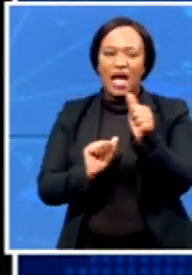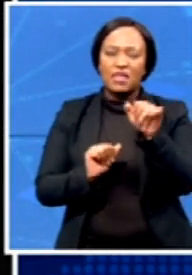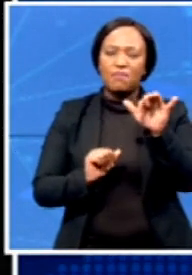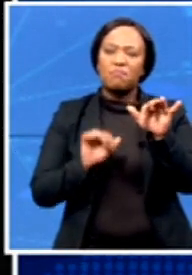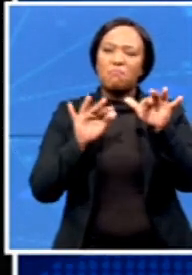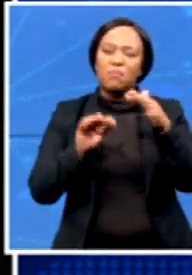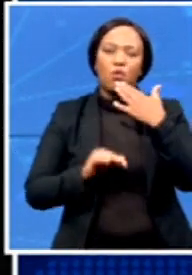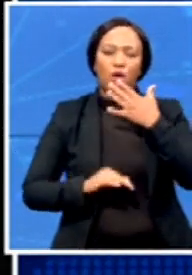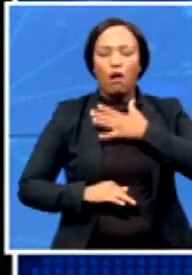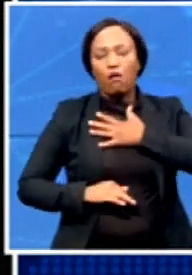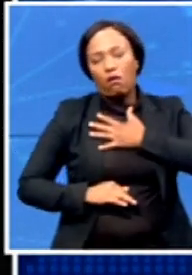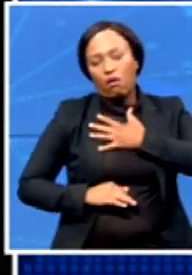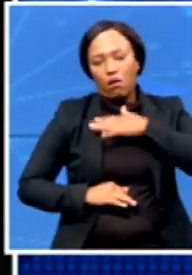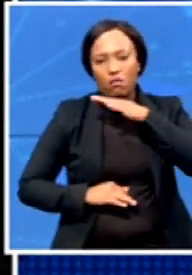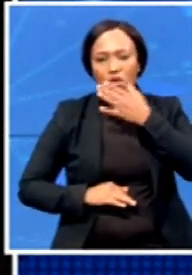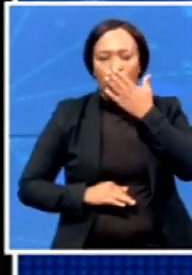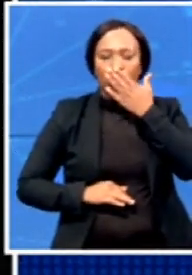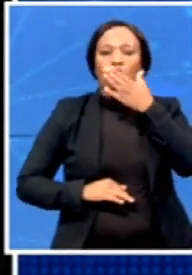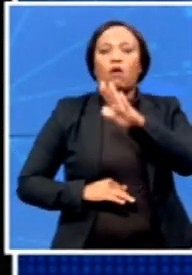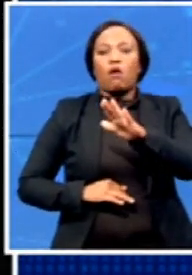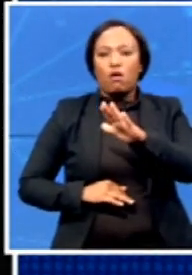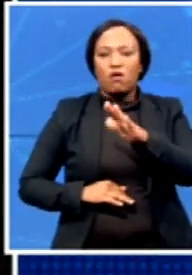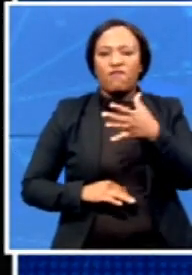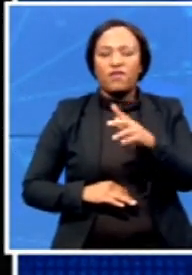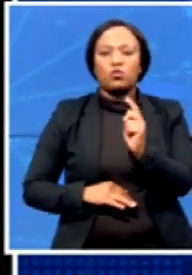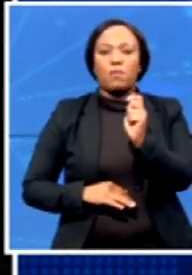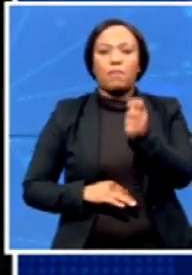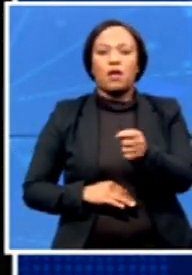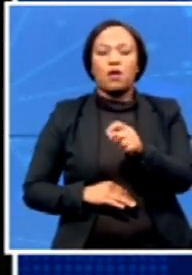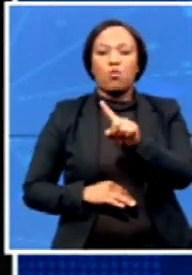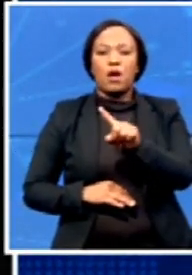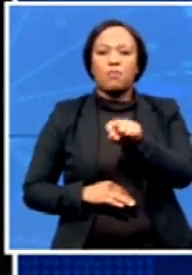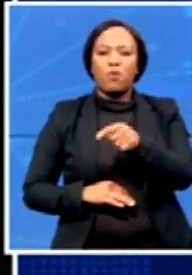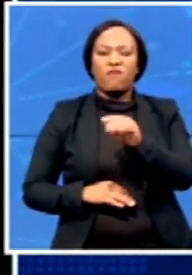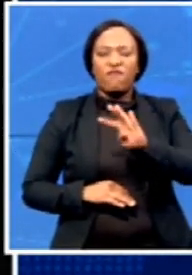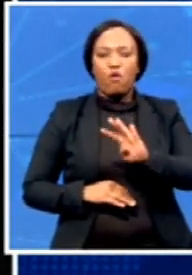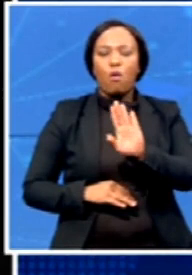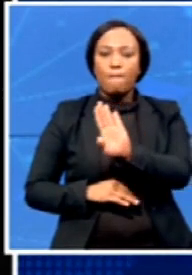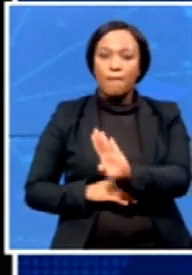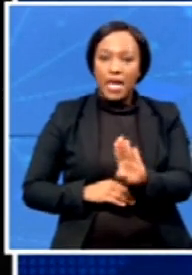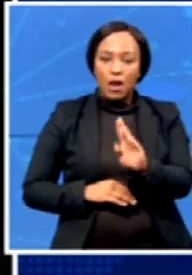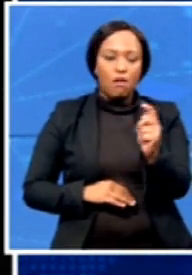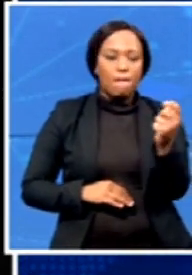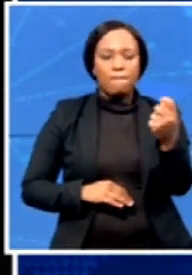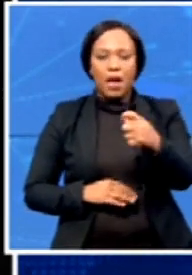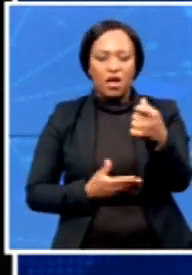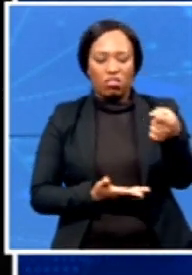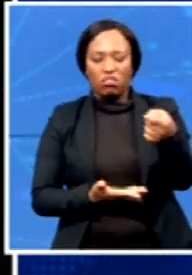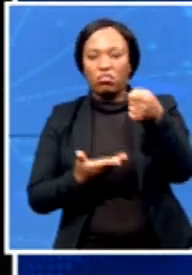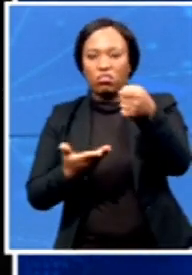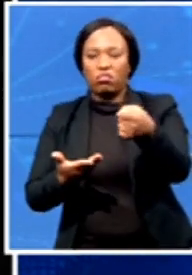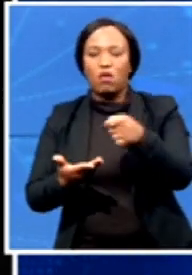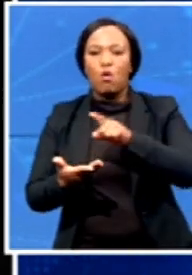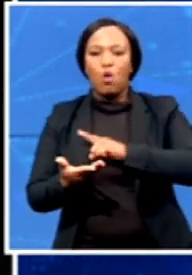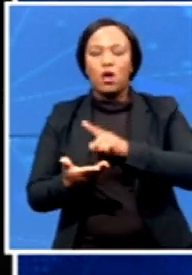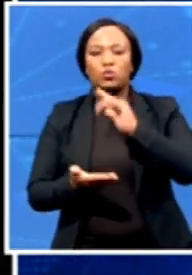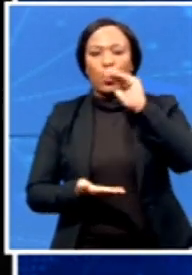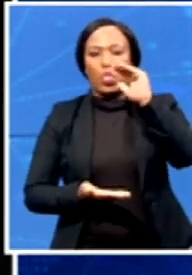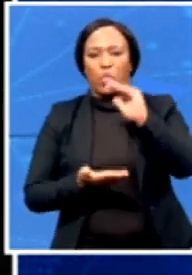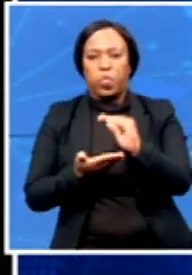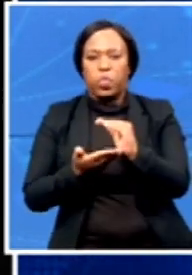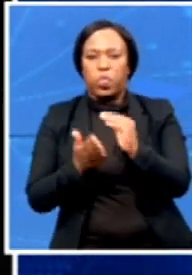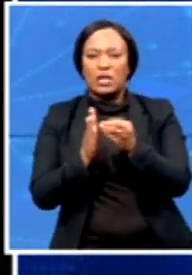pay $1.4 billion to ensure that we can reduce student debt. That is one of